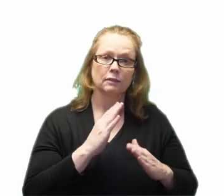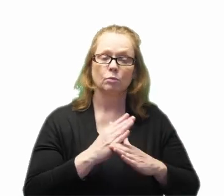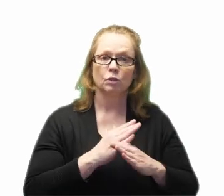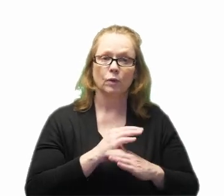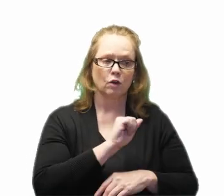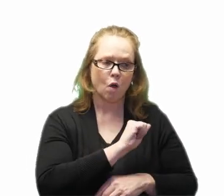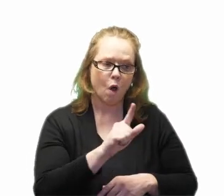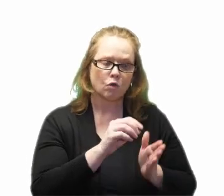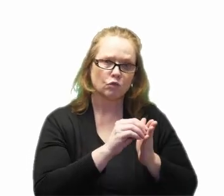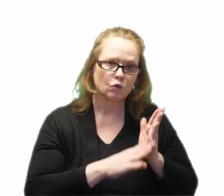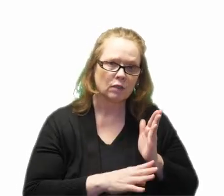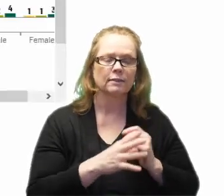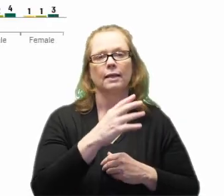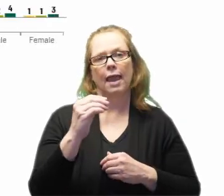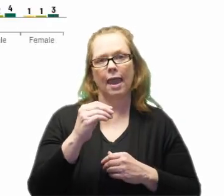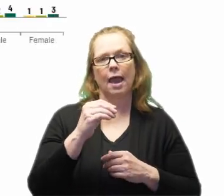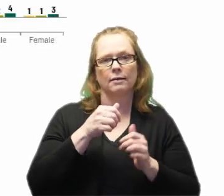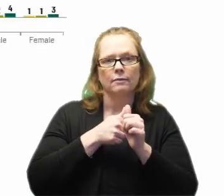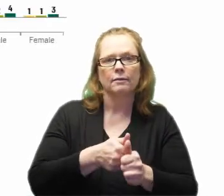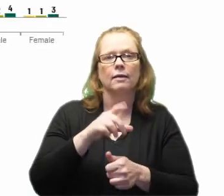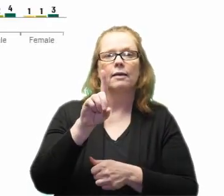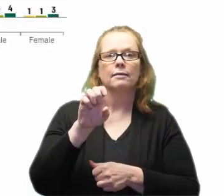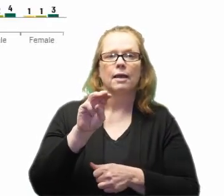all students and by demographics.